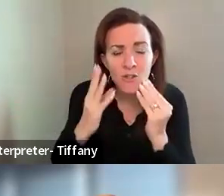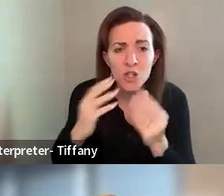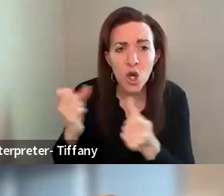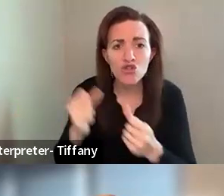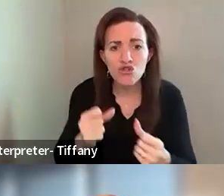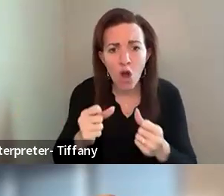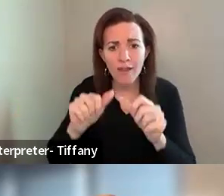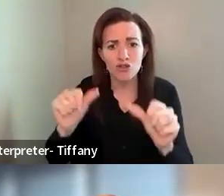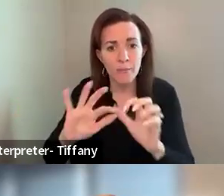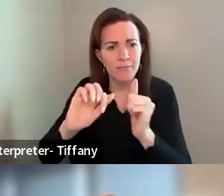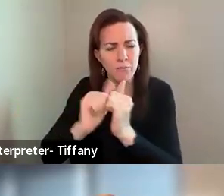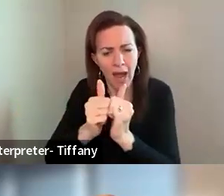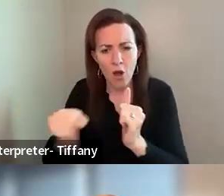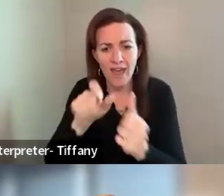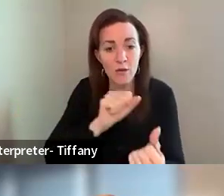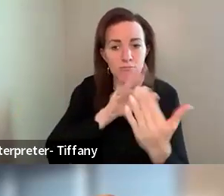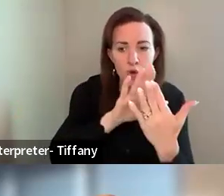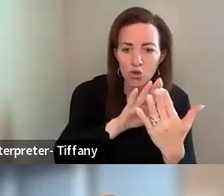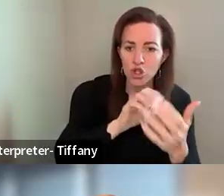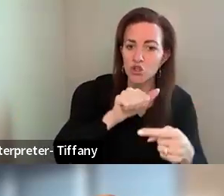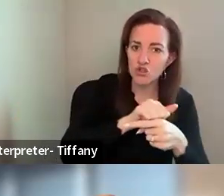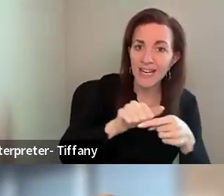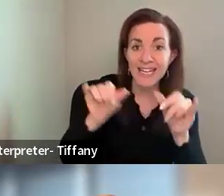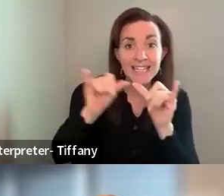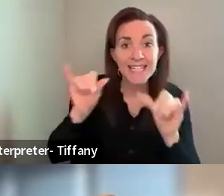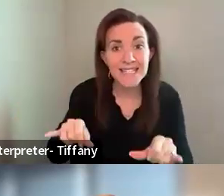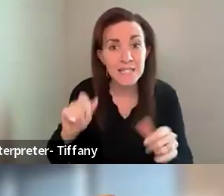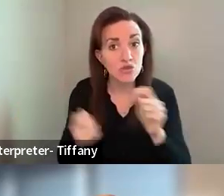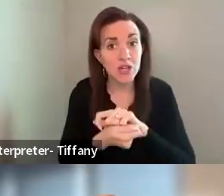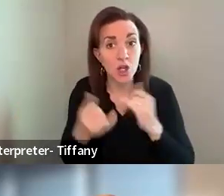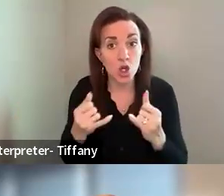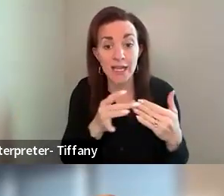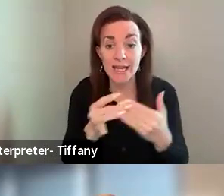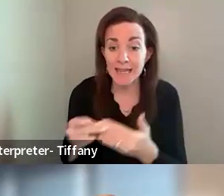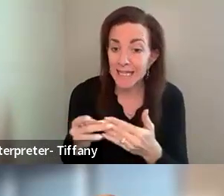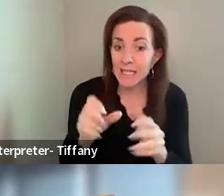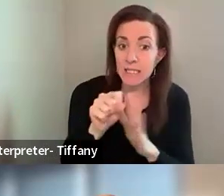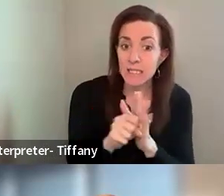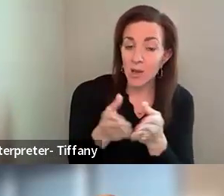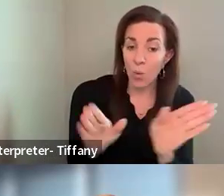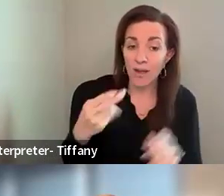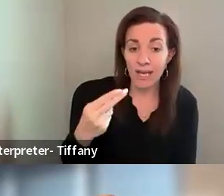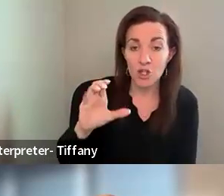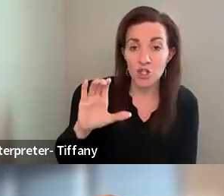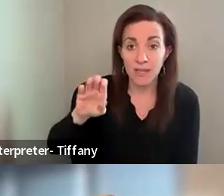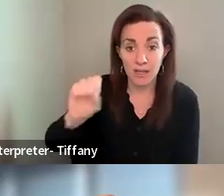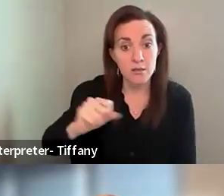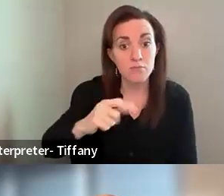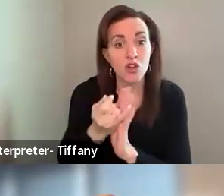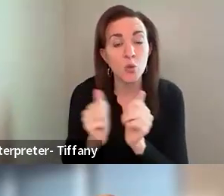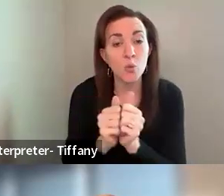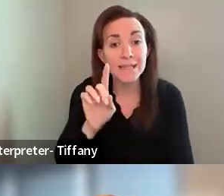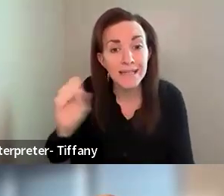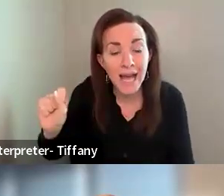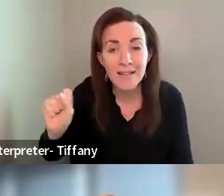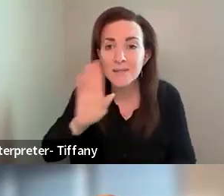approach training and system changes. They are currently leading a statewide HCBS project with DDS that centers